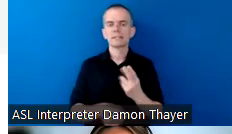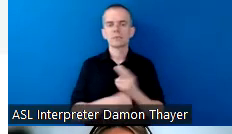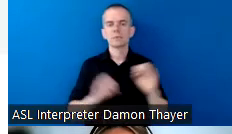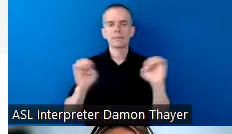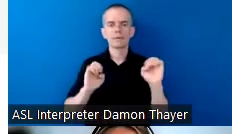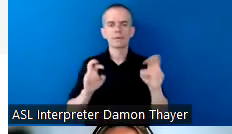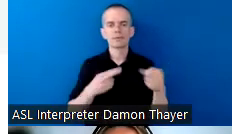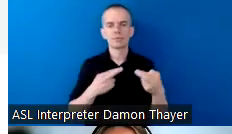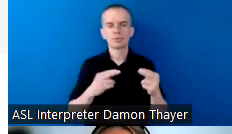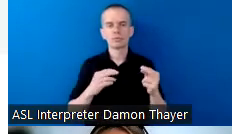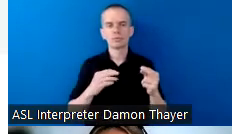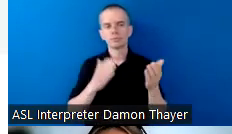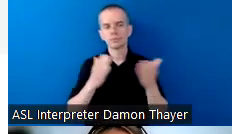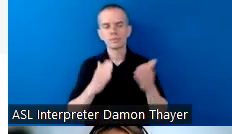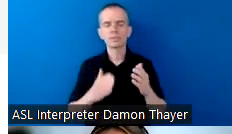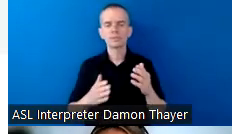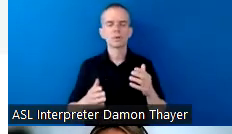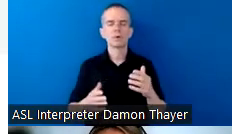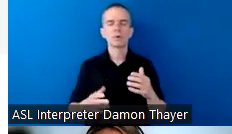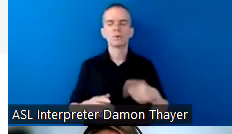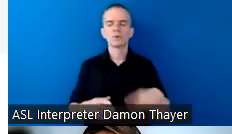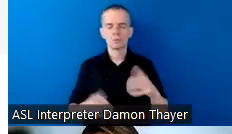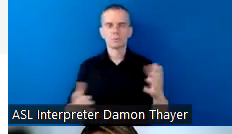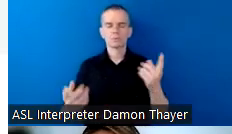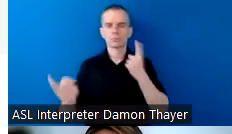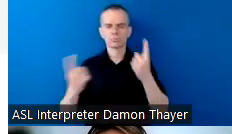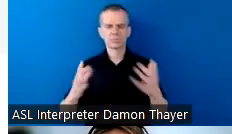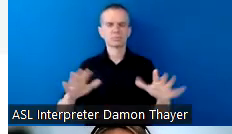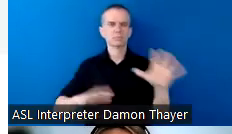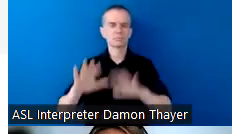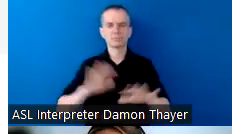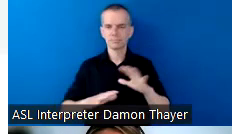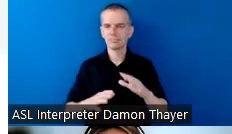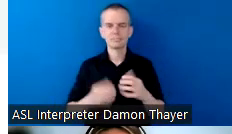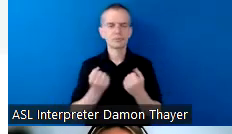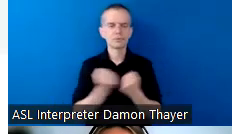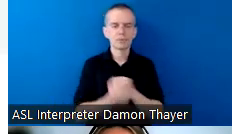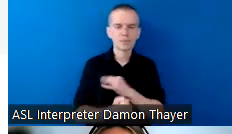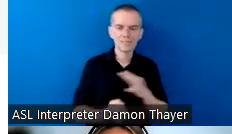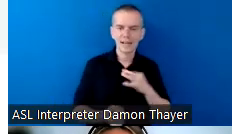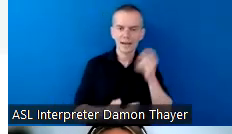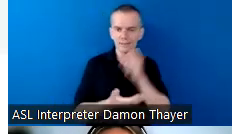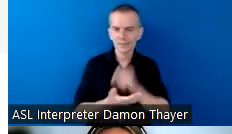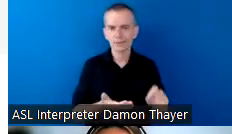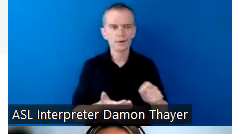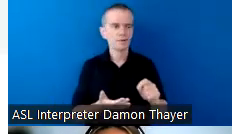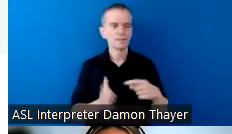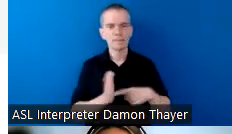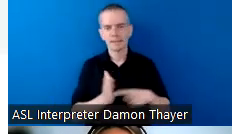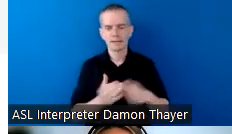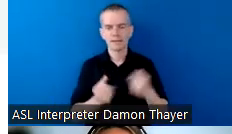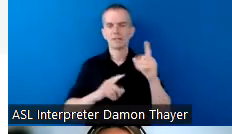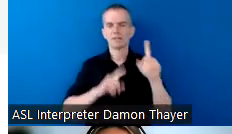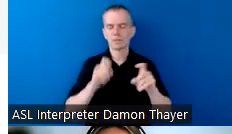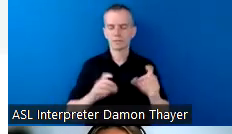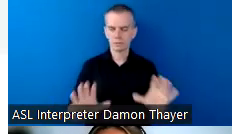level services. So we know that you'll be getting hit with a lot of questions. Support staff, billing staff will have a lot of questions, and we want to make